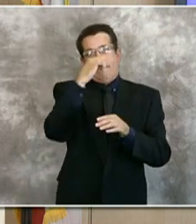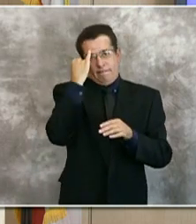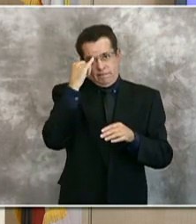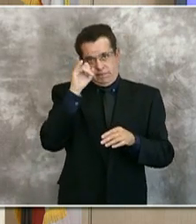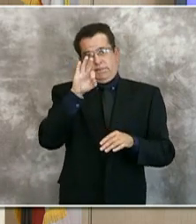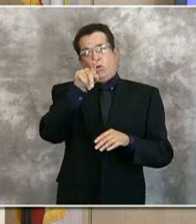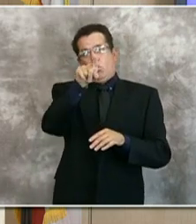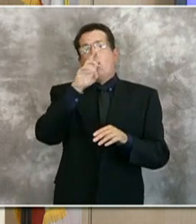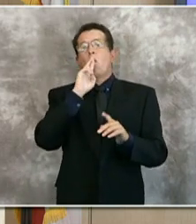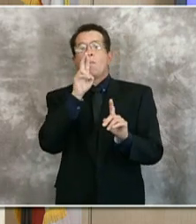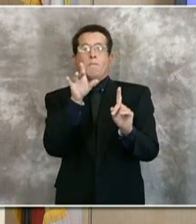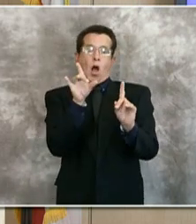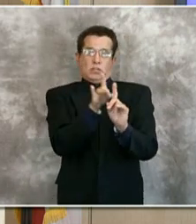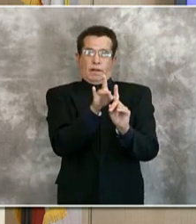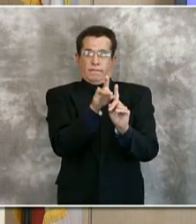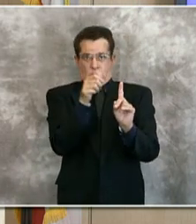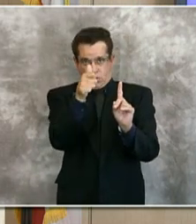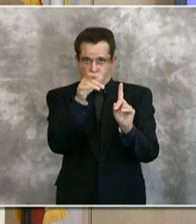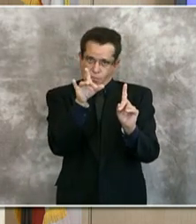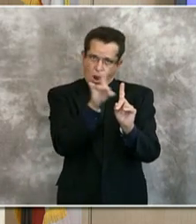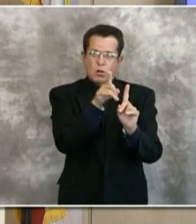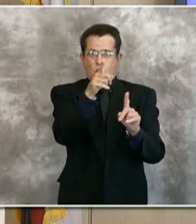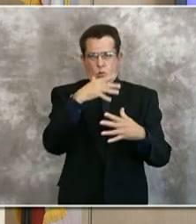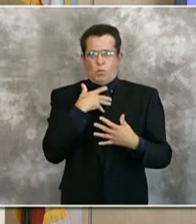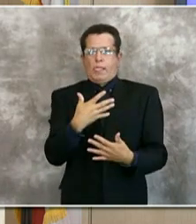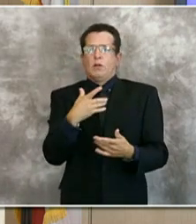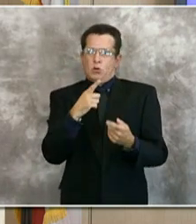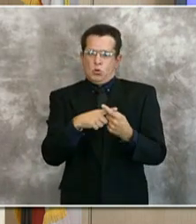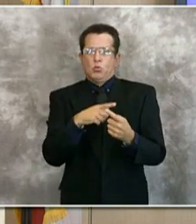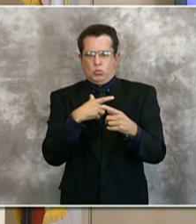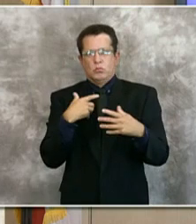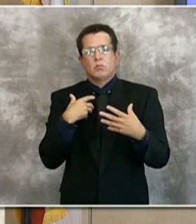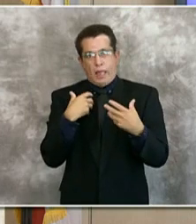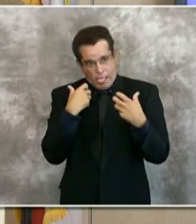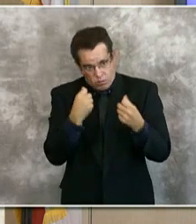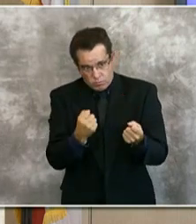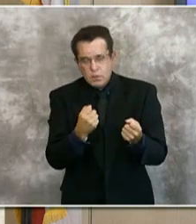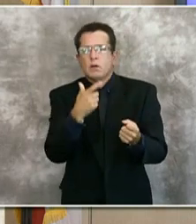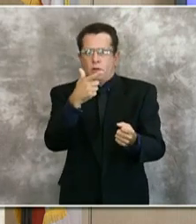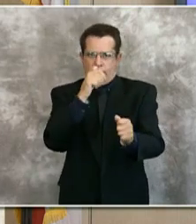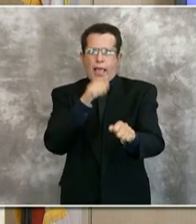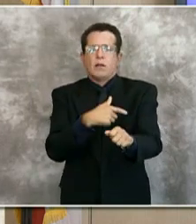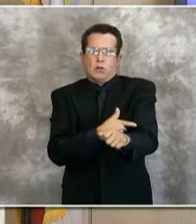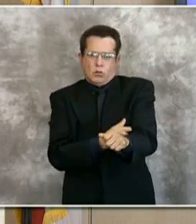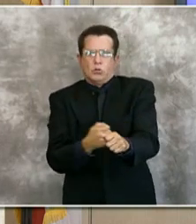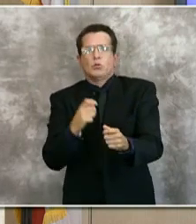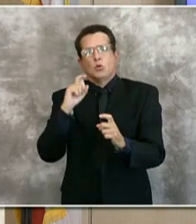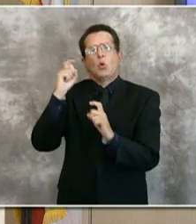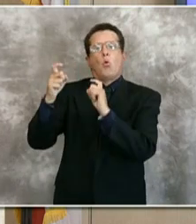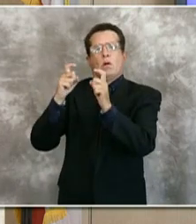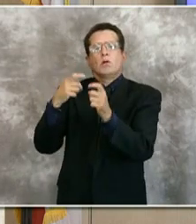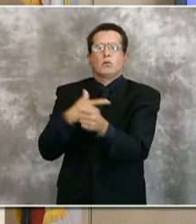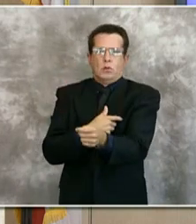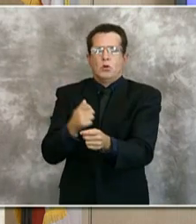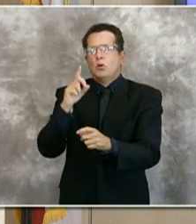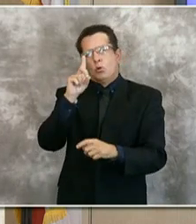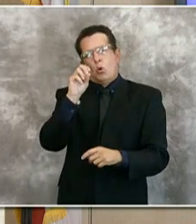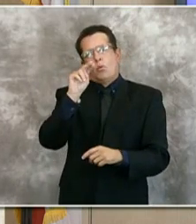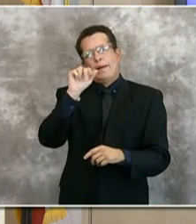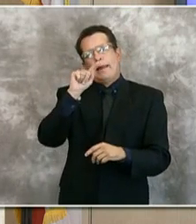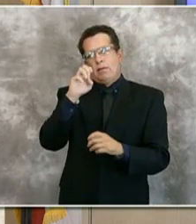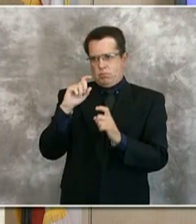if you're willing to donate this, there is evidence that it is very helpful. The hospitals are in high demand to help treat